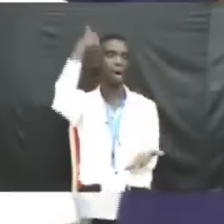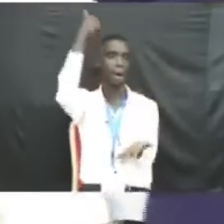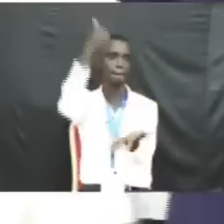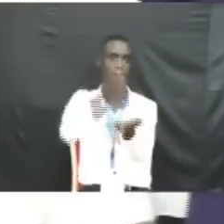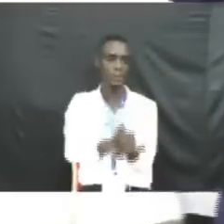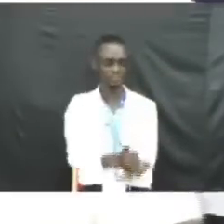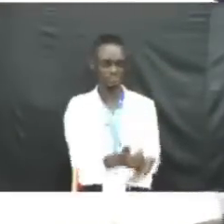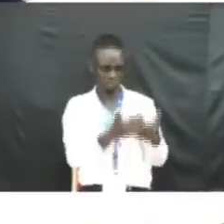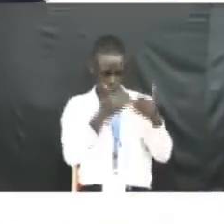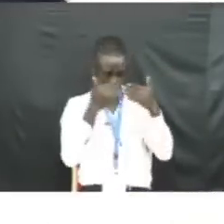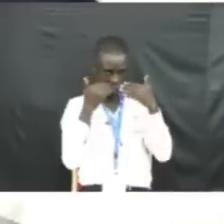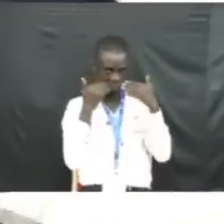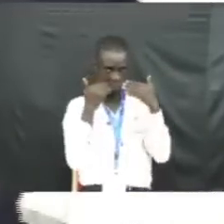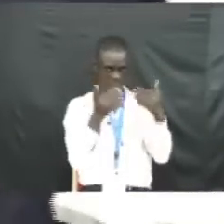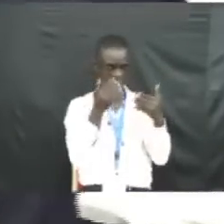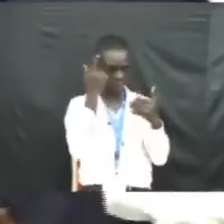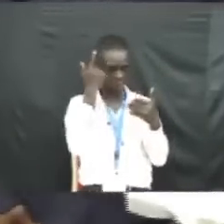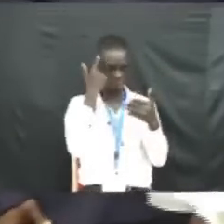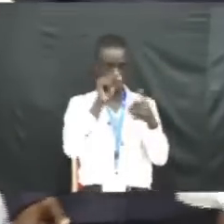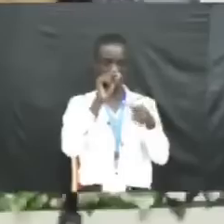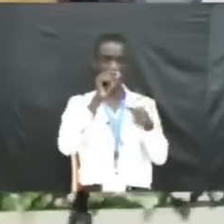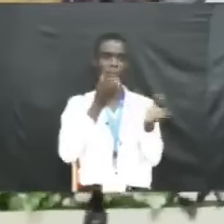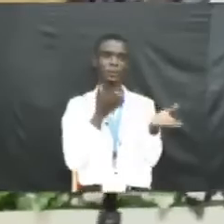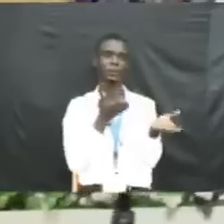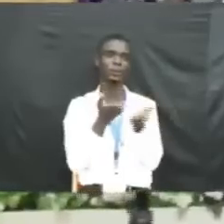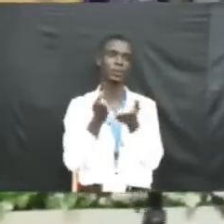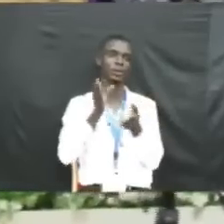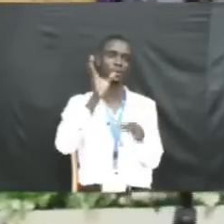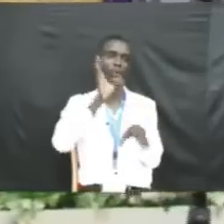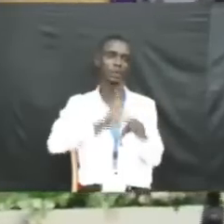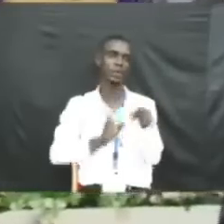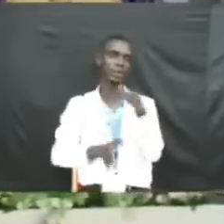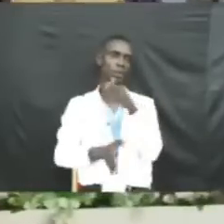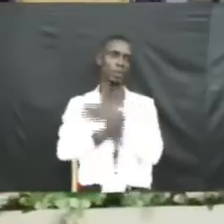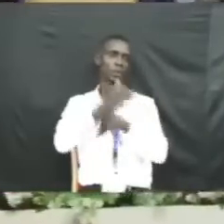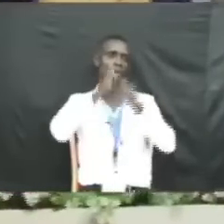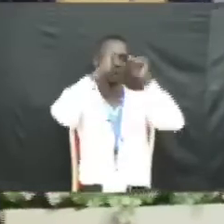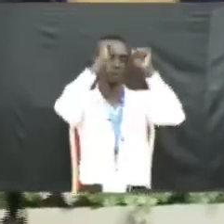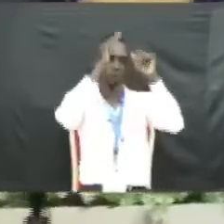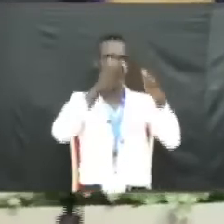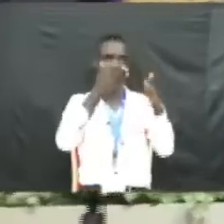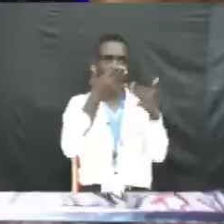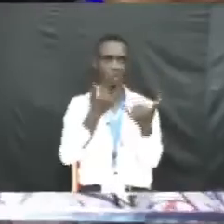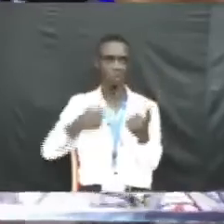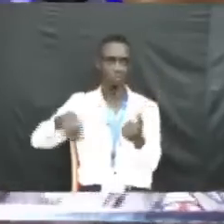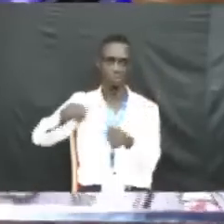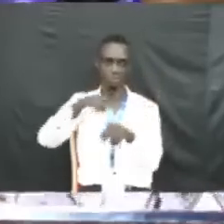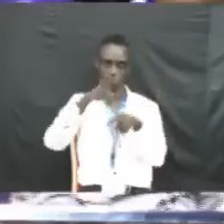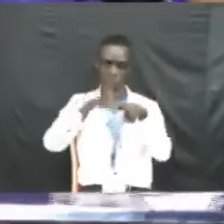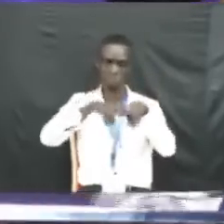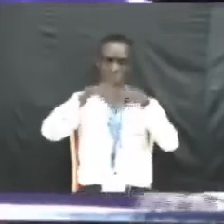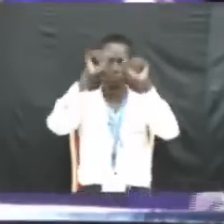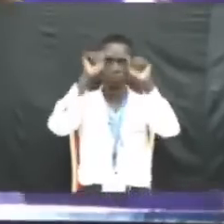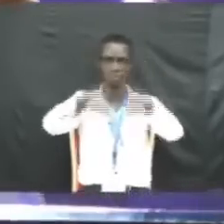much for serving our church. God bless you. You may take your seat now.